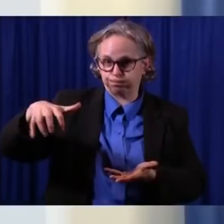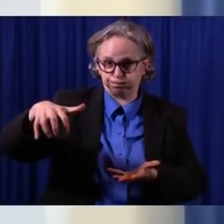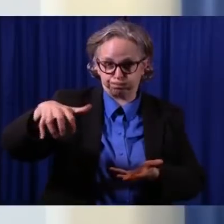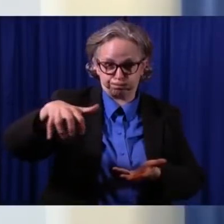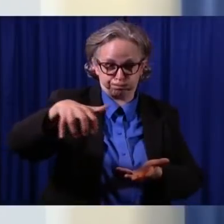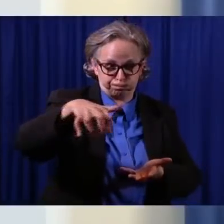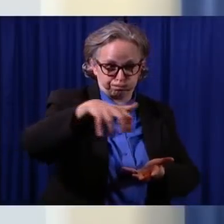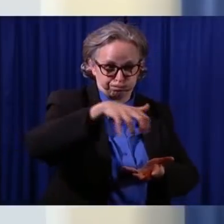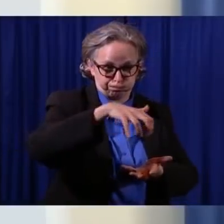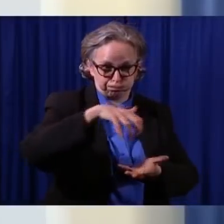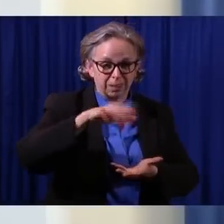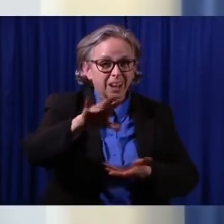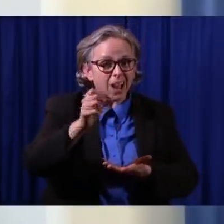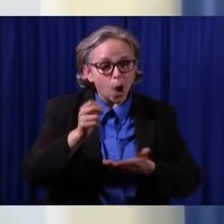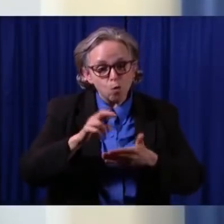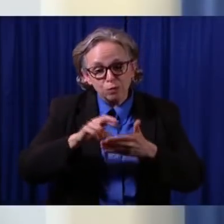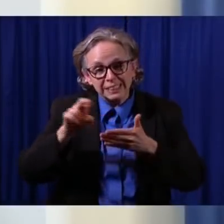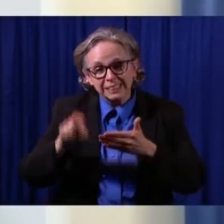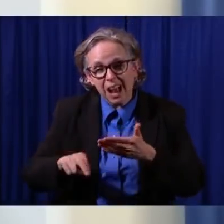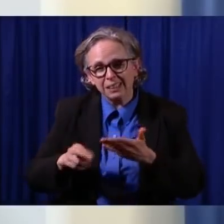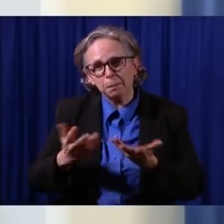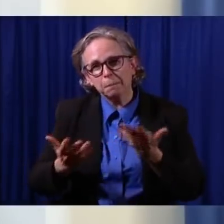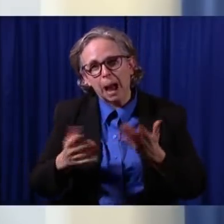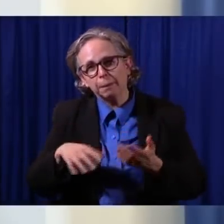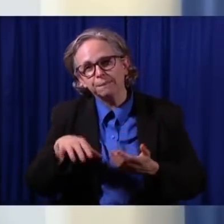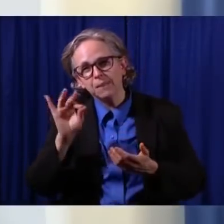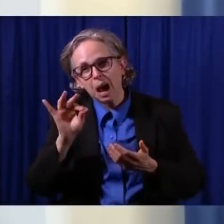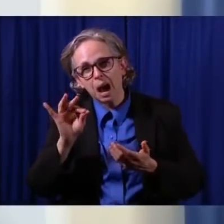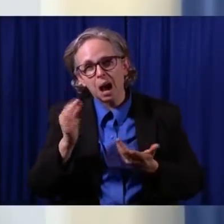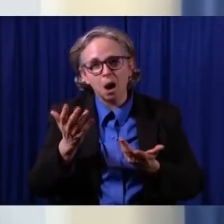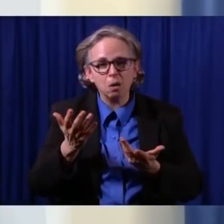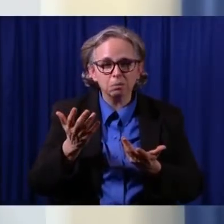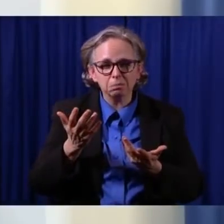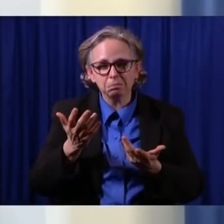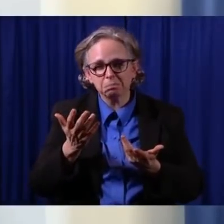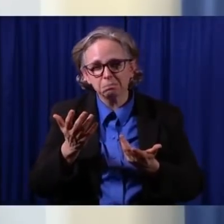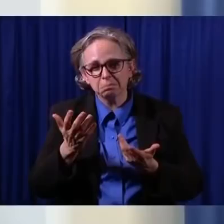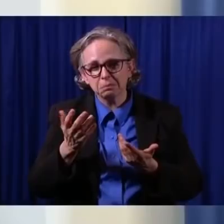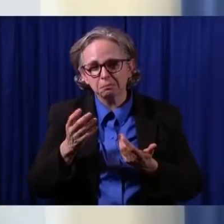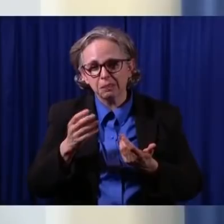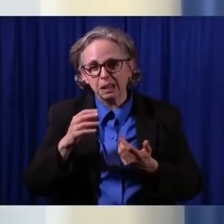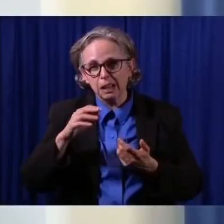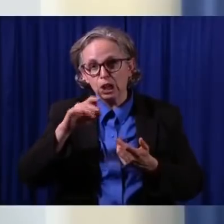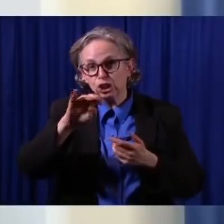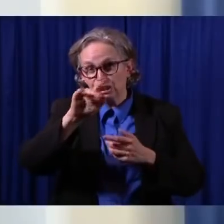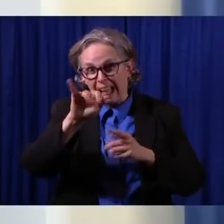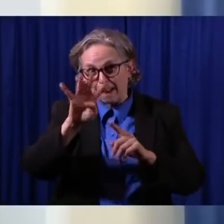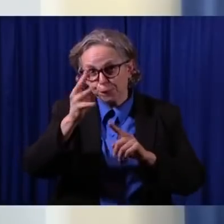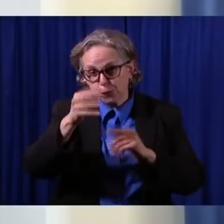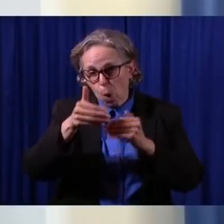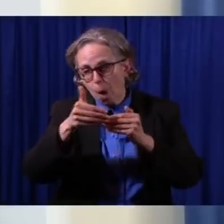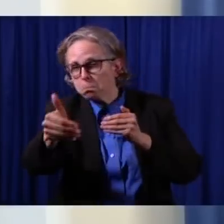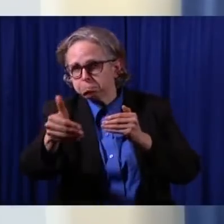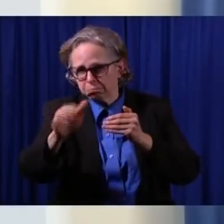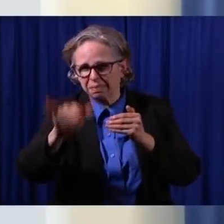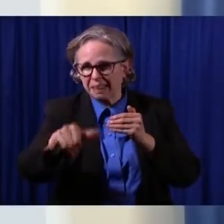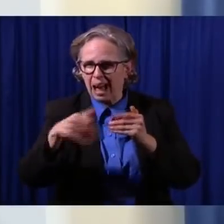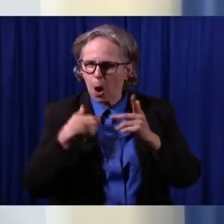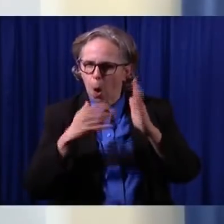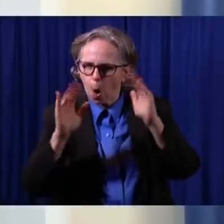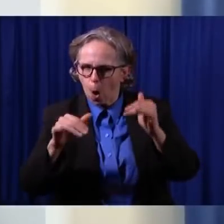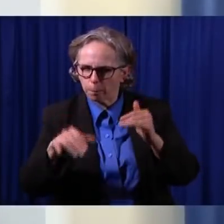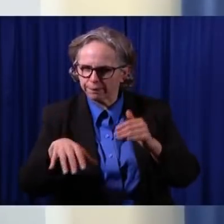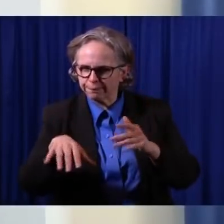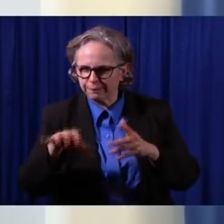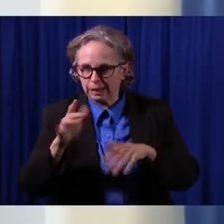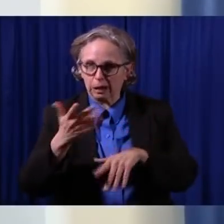bit after the holiday, the July holiday, somewhere in that month. They're hoping to have some results. And what that will tell us is a little